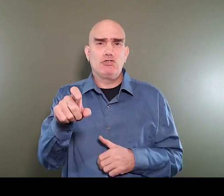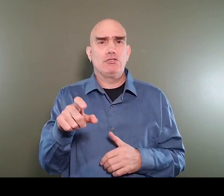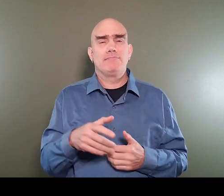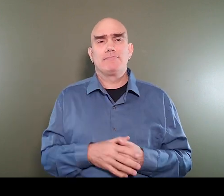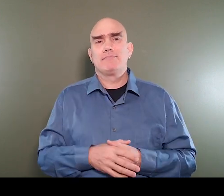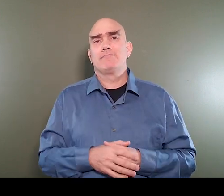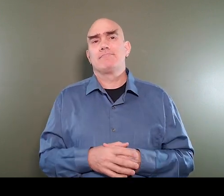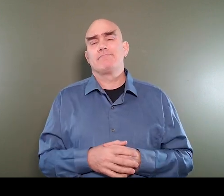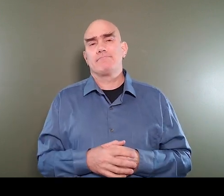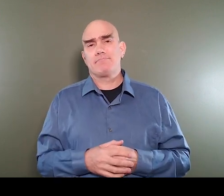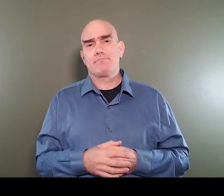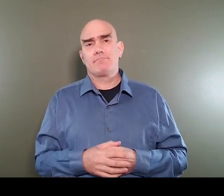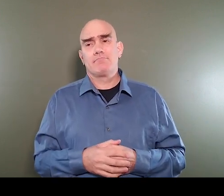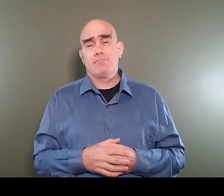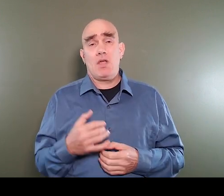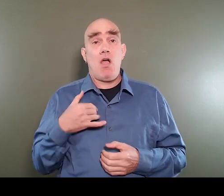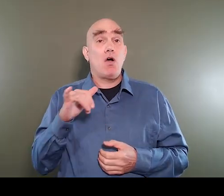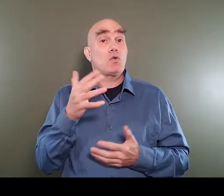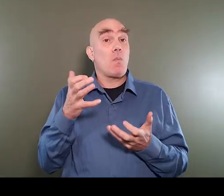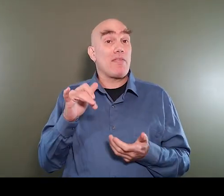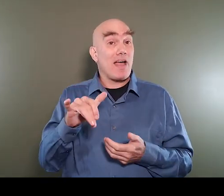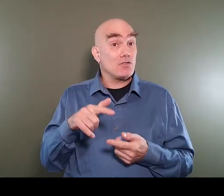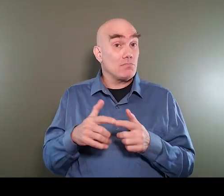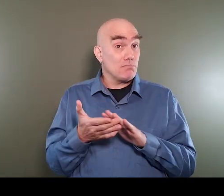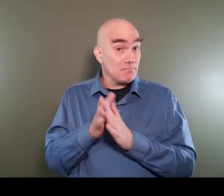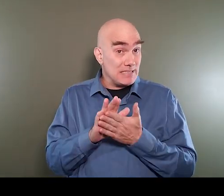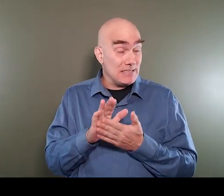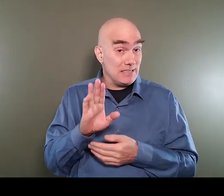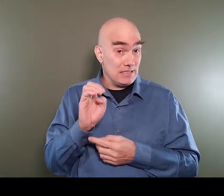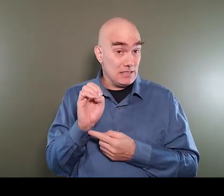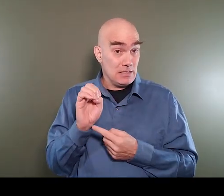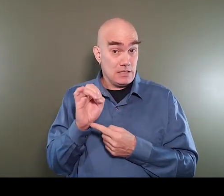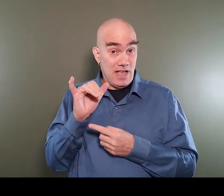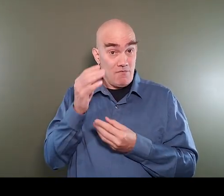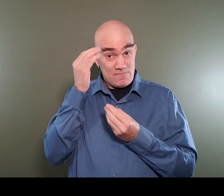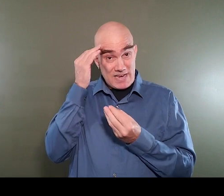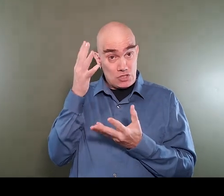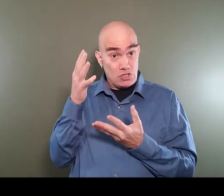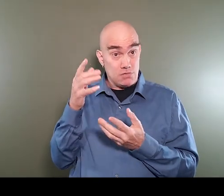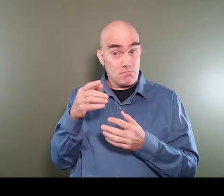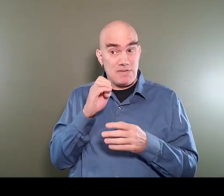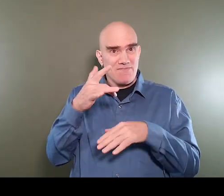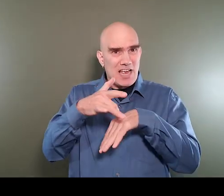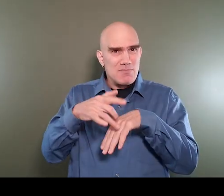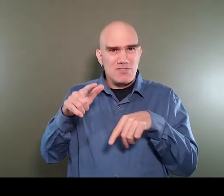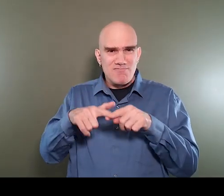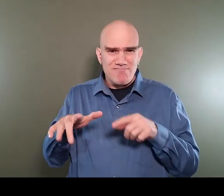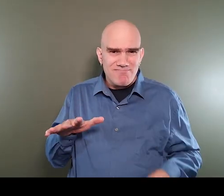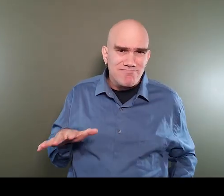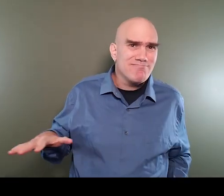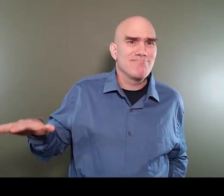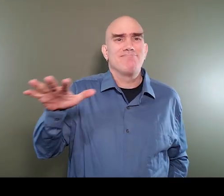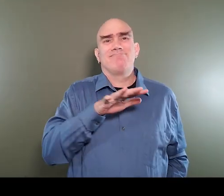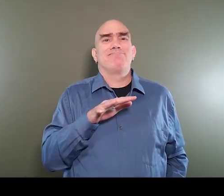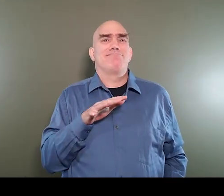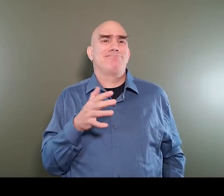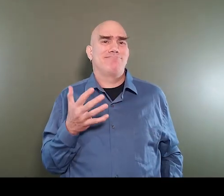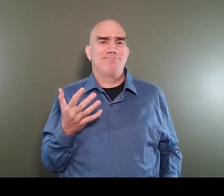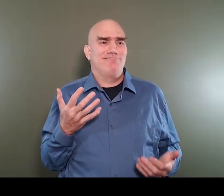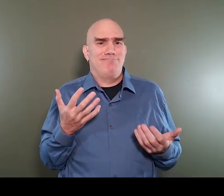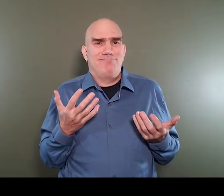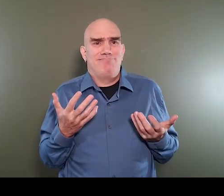should keep an open mind. And we also want that information to be